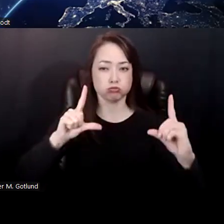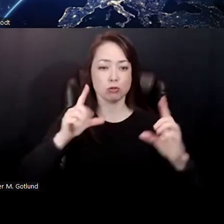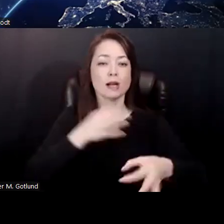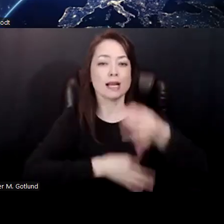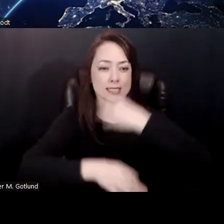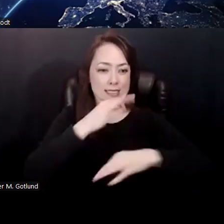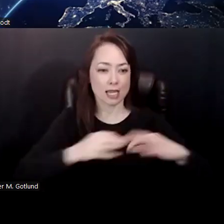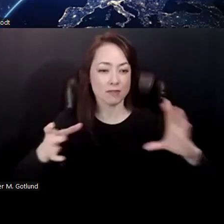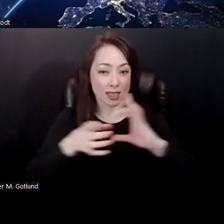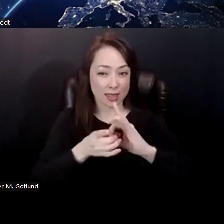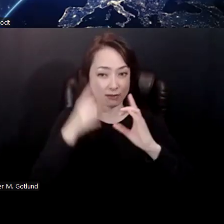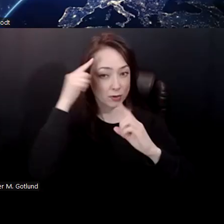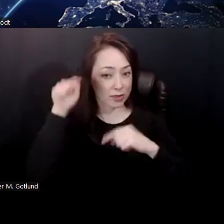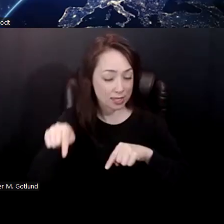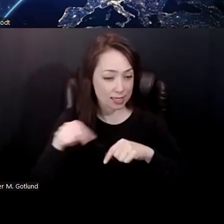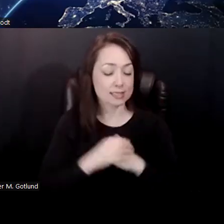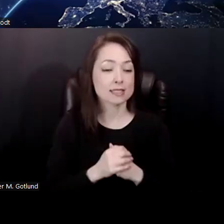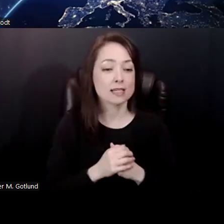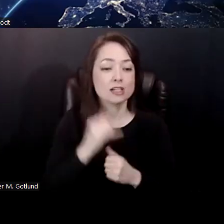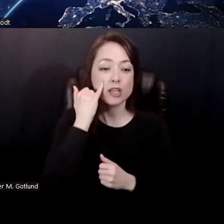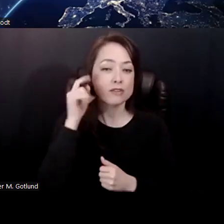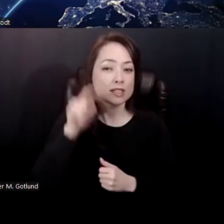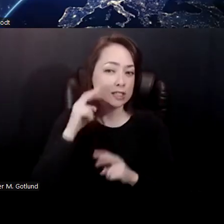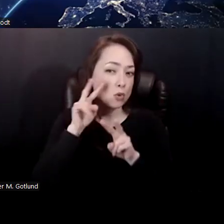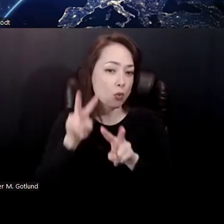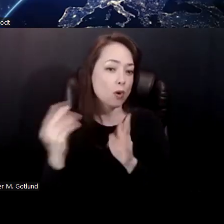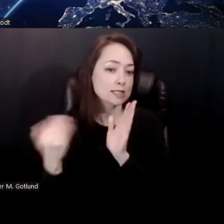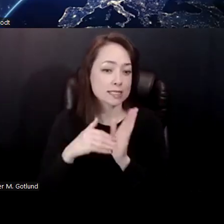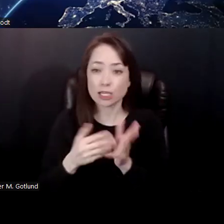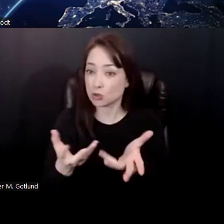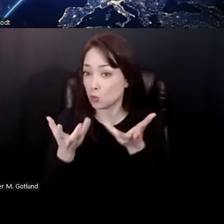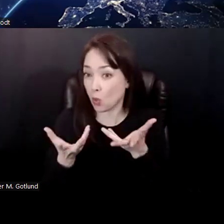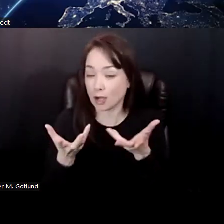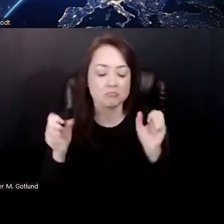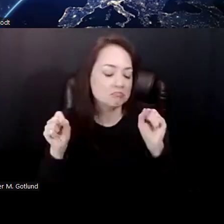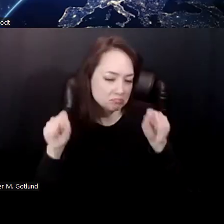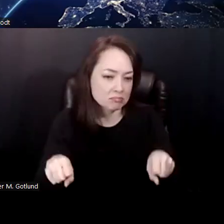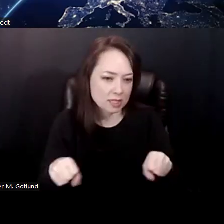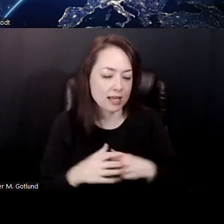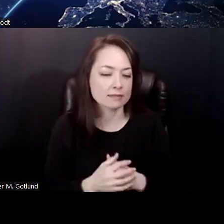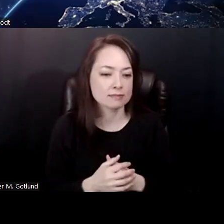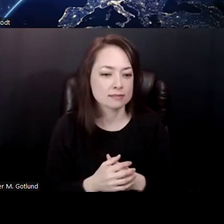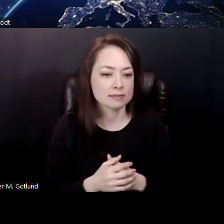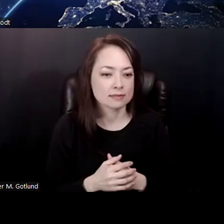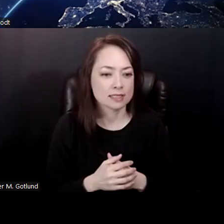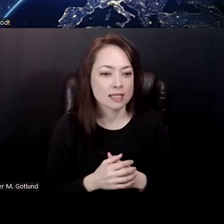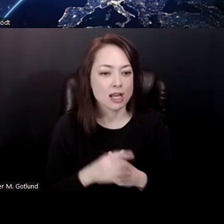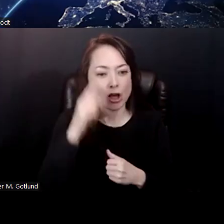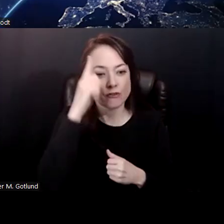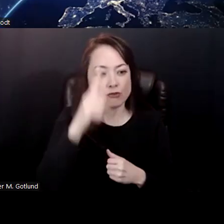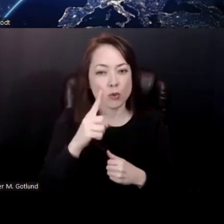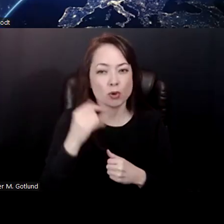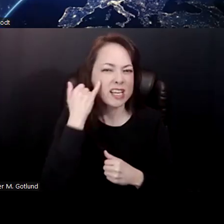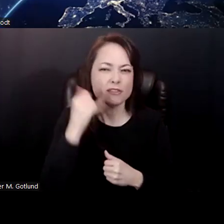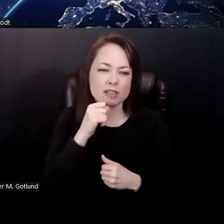that way, if you need to see it again or you want to see it again, you can. And then for anybody that wasn't here,